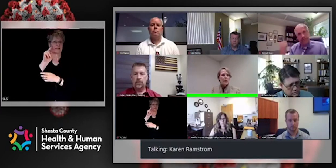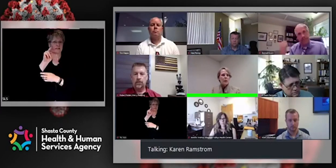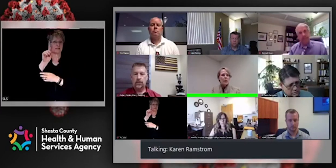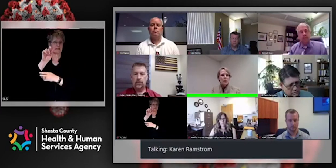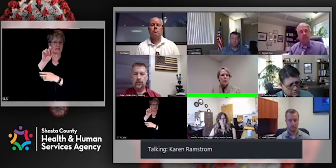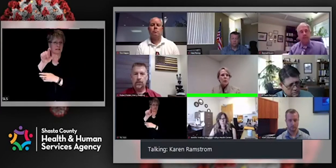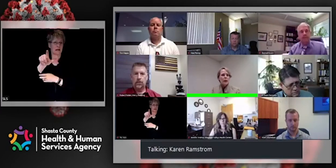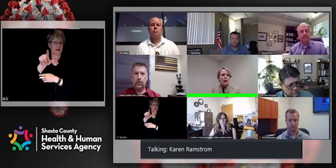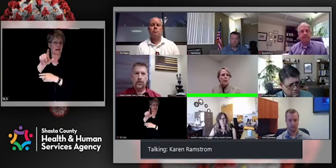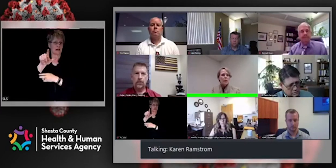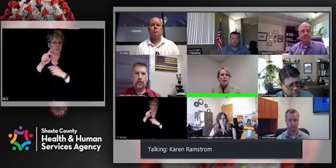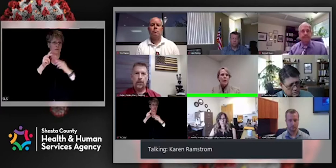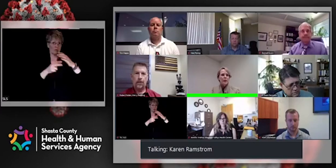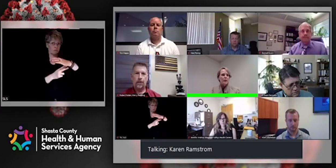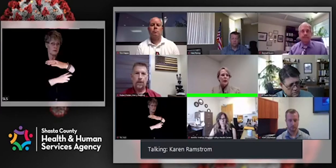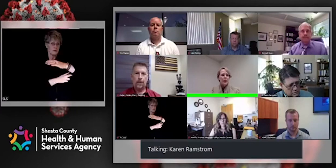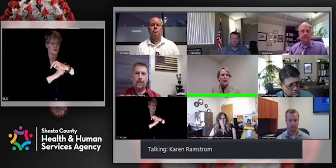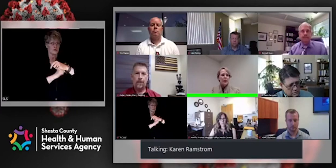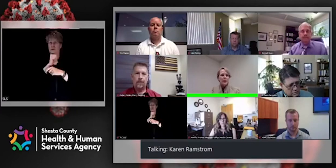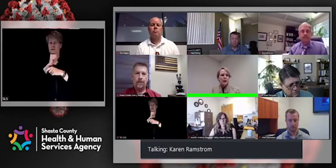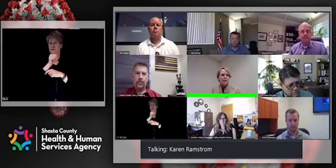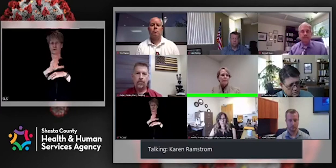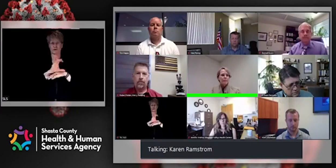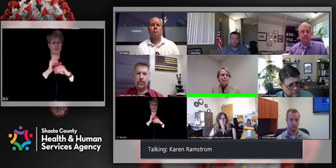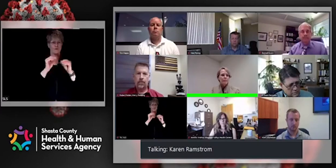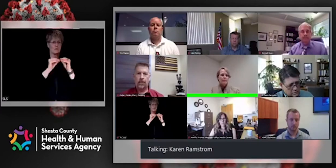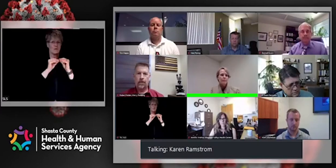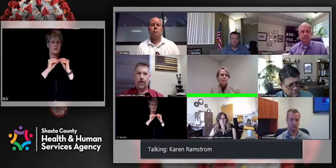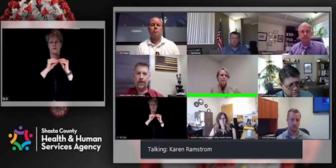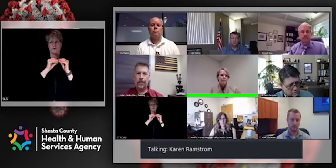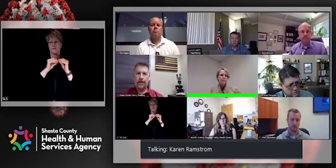of a bunch of people like they would normally gathering when we don't have a pandemic.